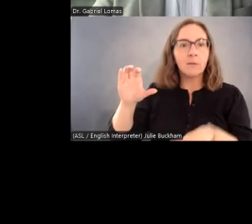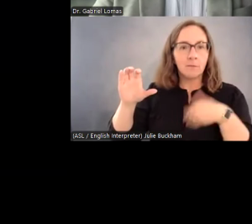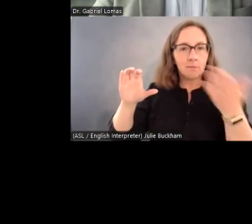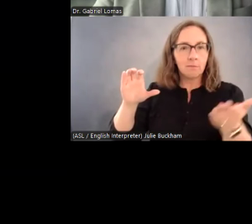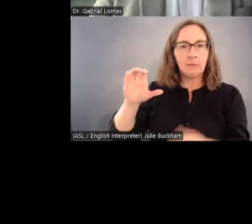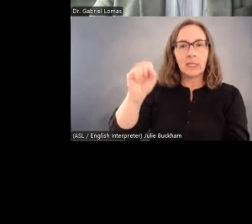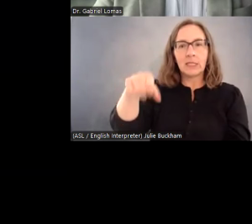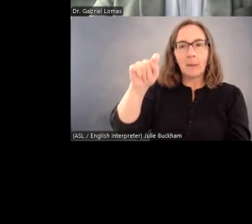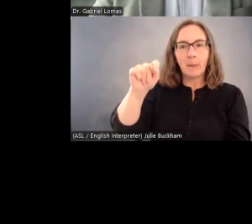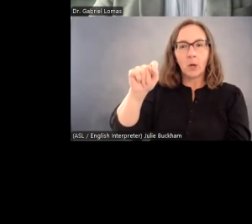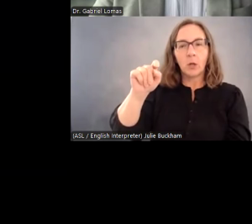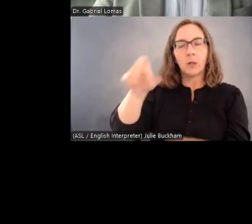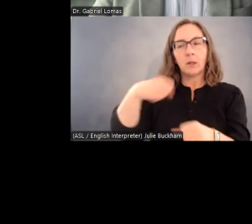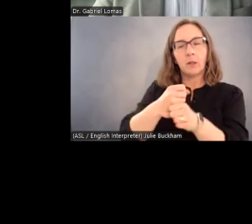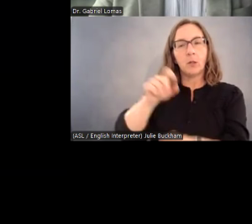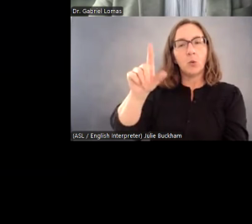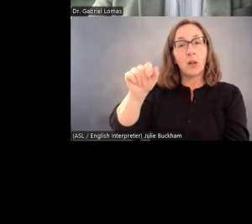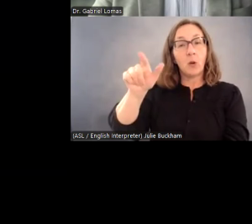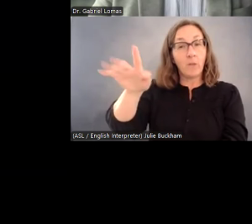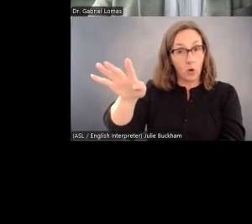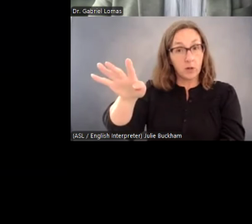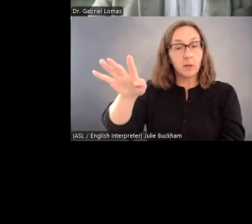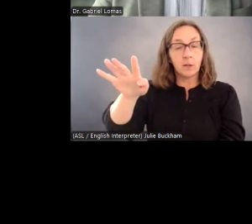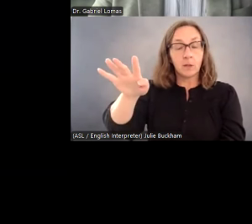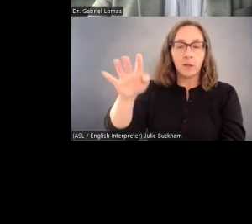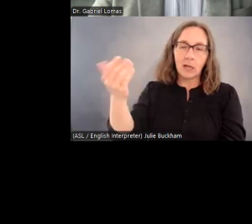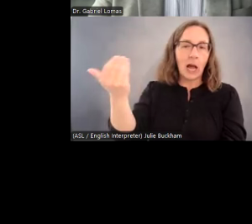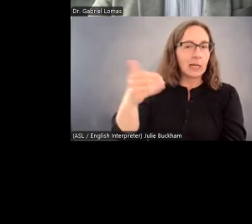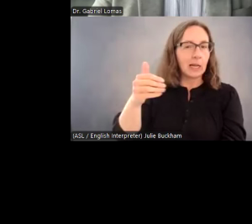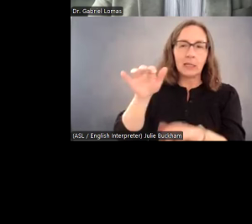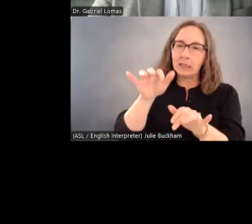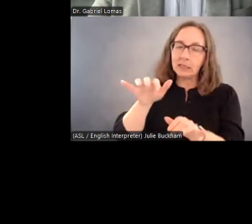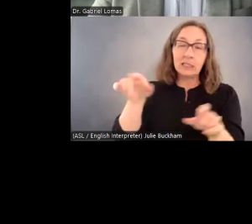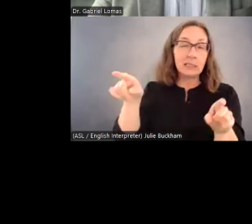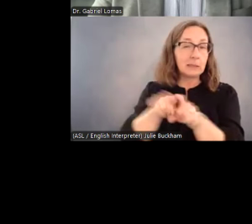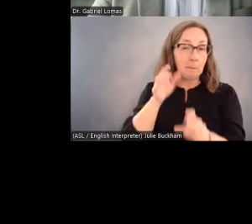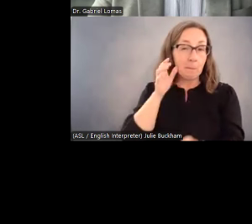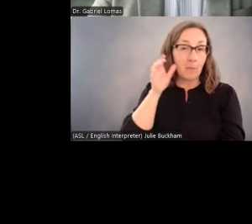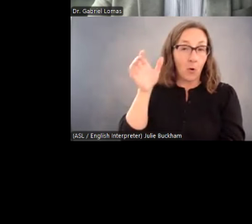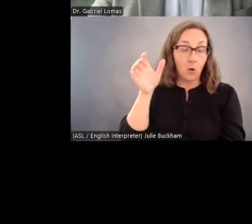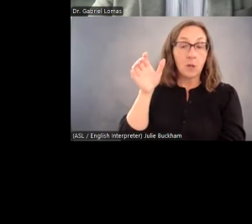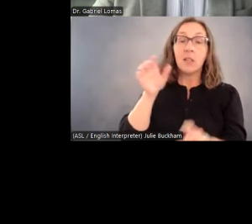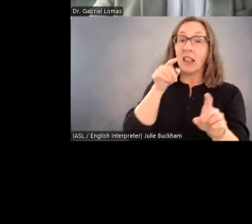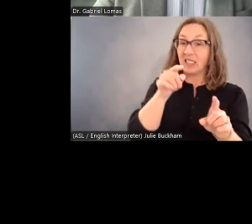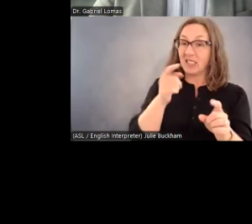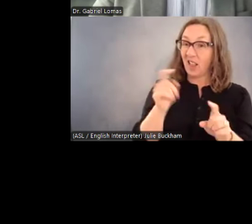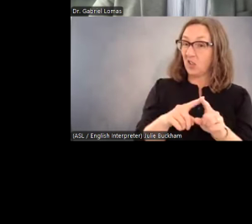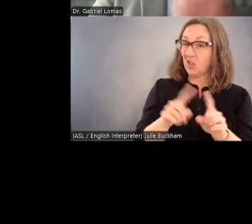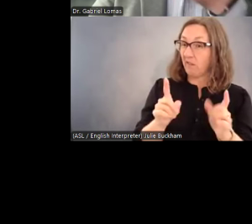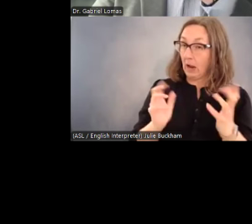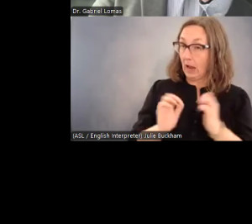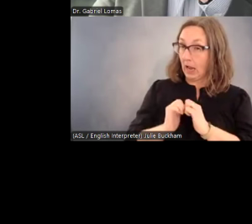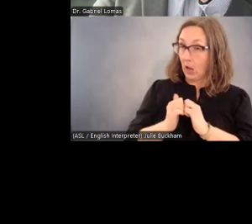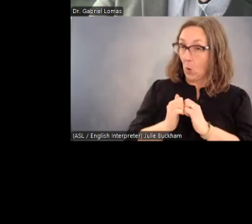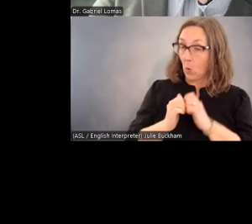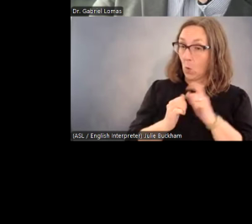in 2024. And again, similar. But one of the things that's a little different here, they focus